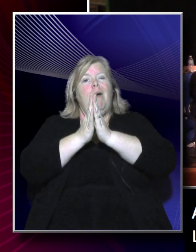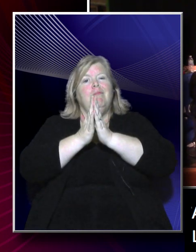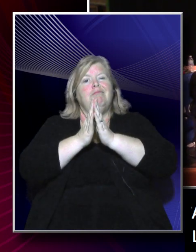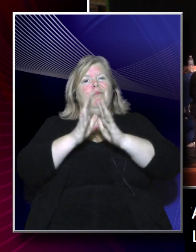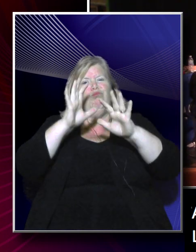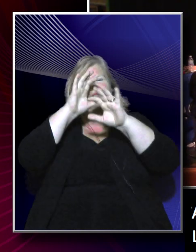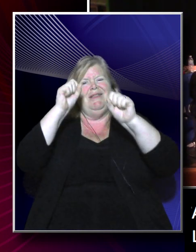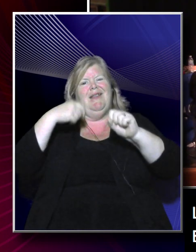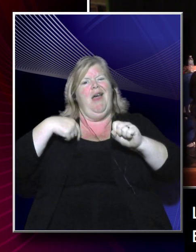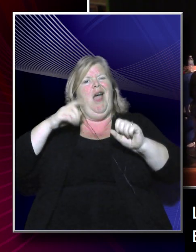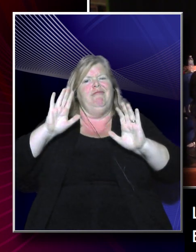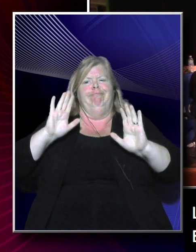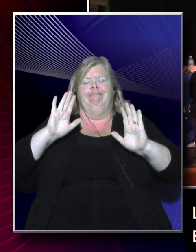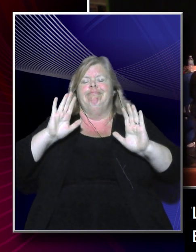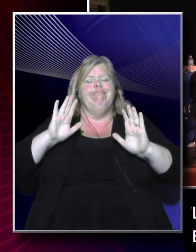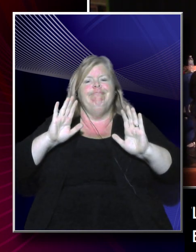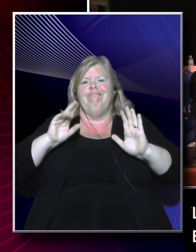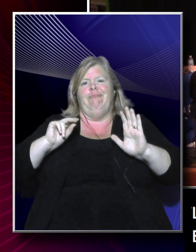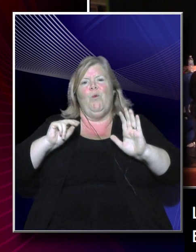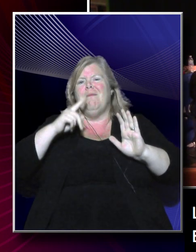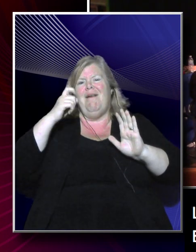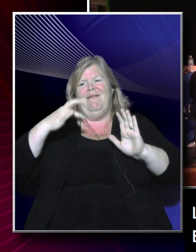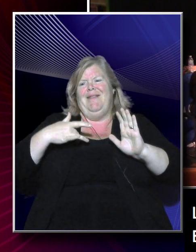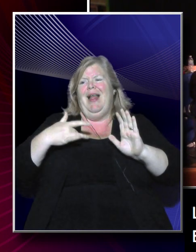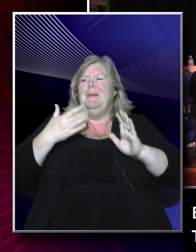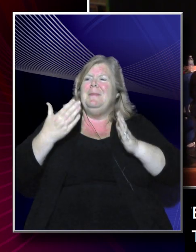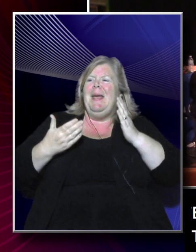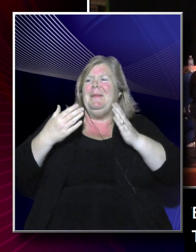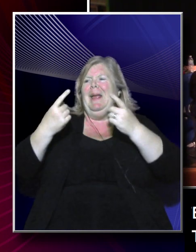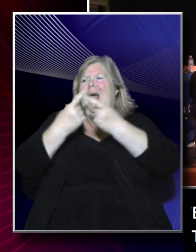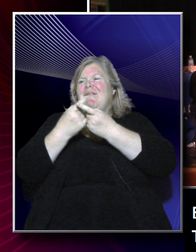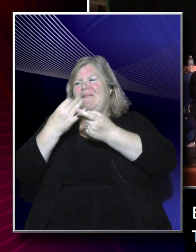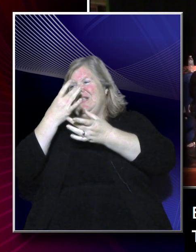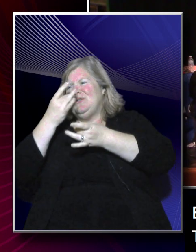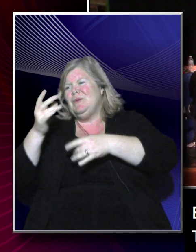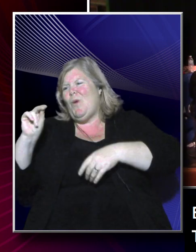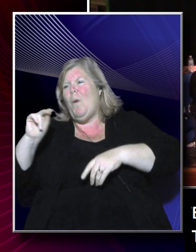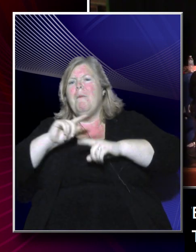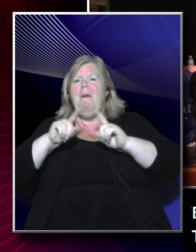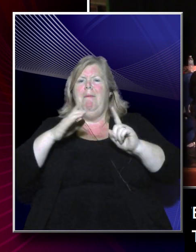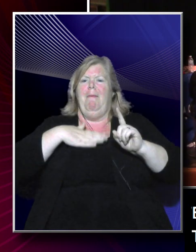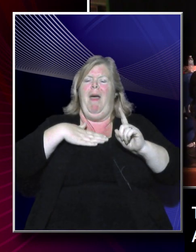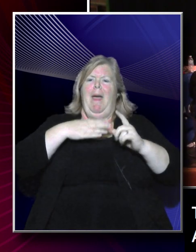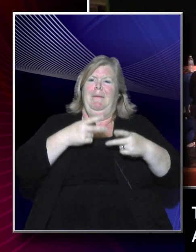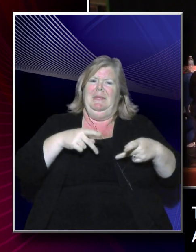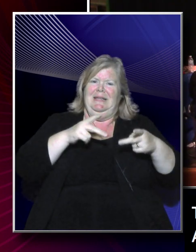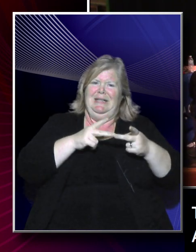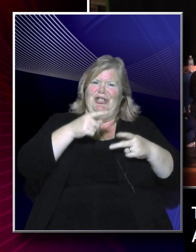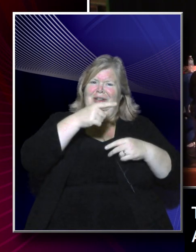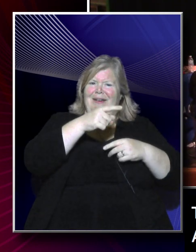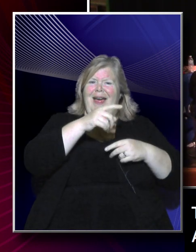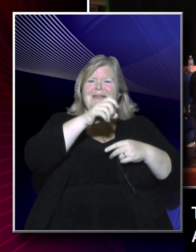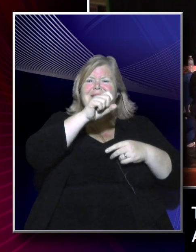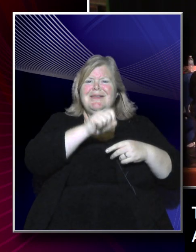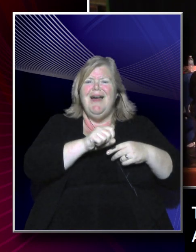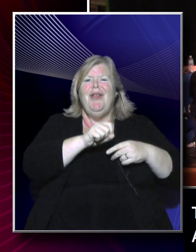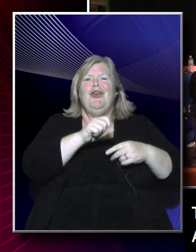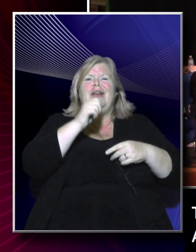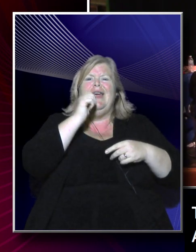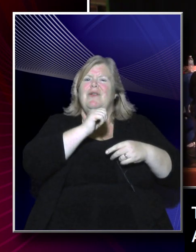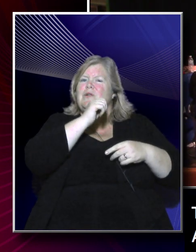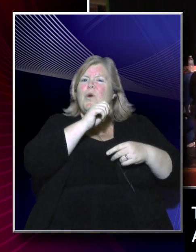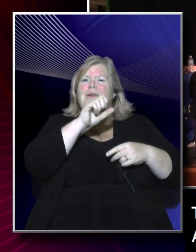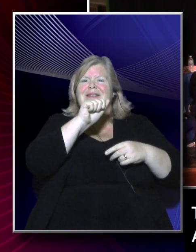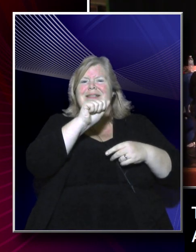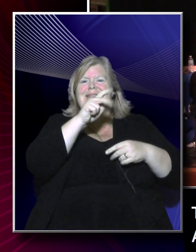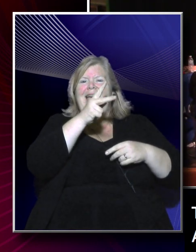pass because I thought there was not necessarily a conflict of interest, but as my position at Southern Arizona Savvy Services